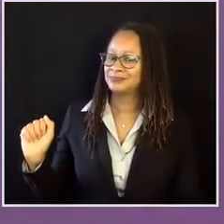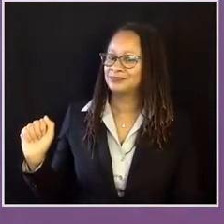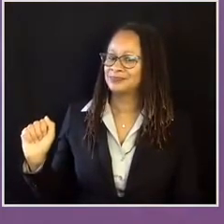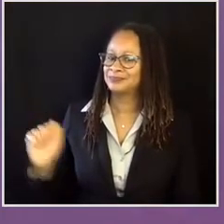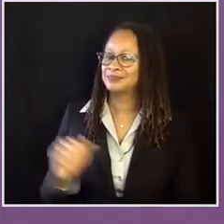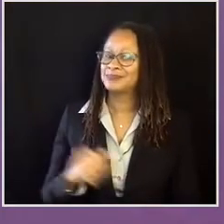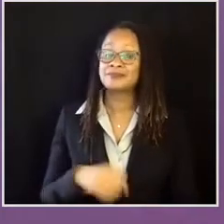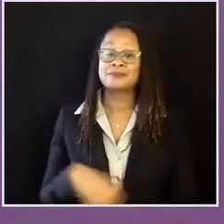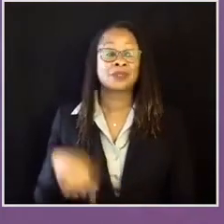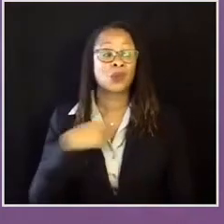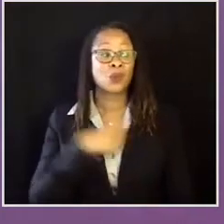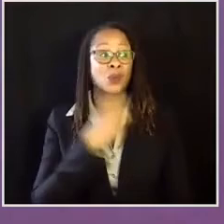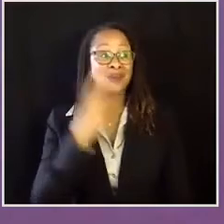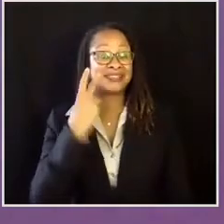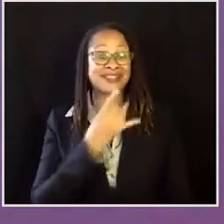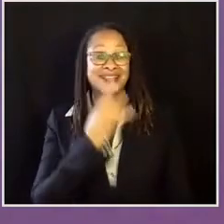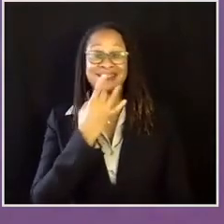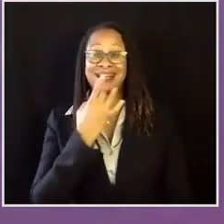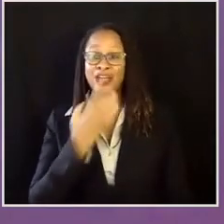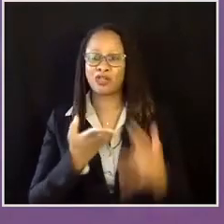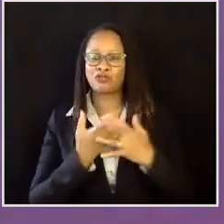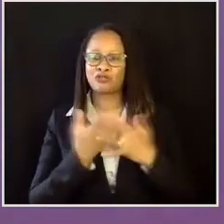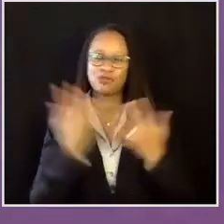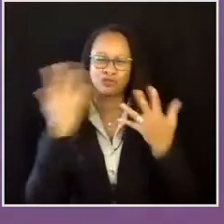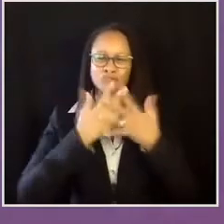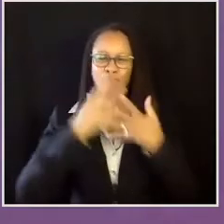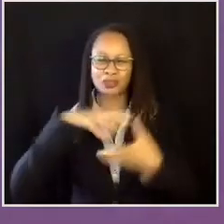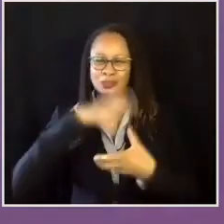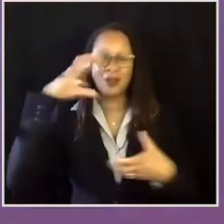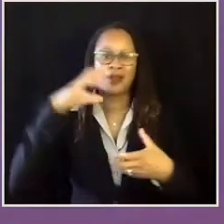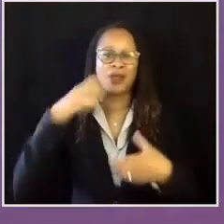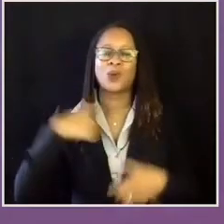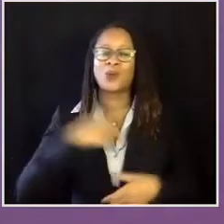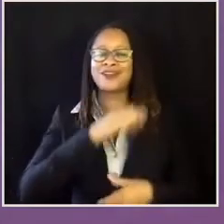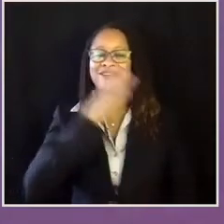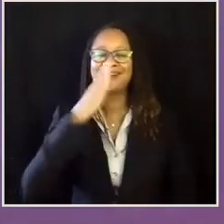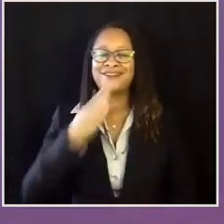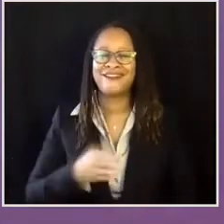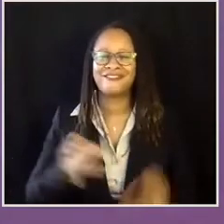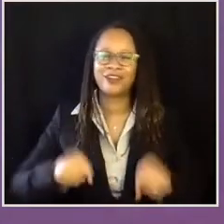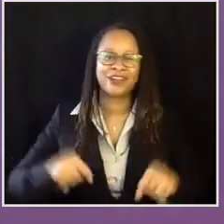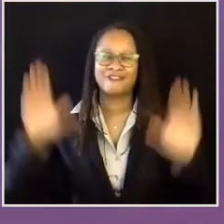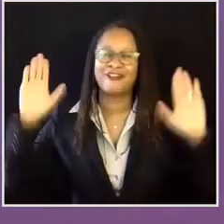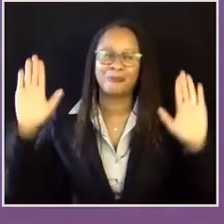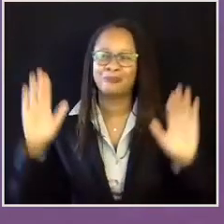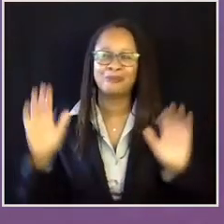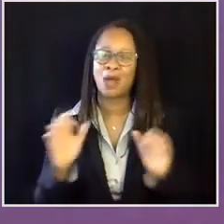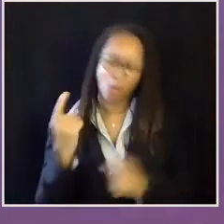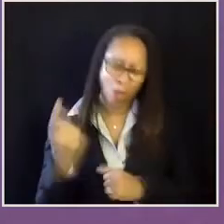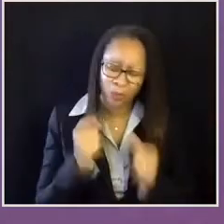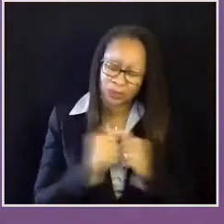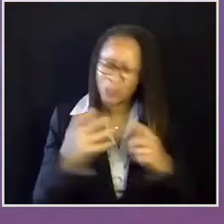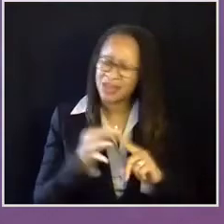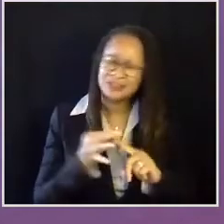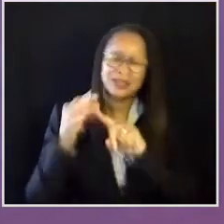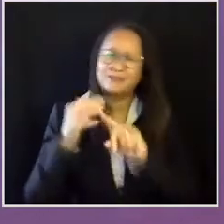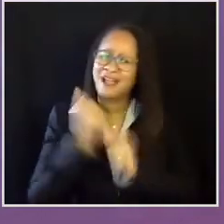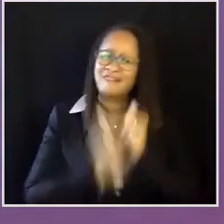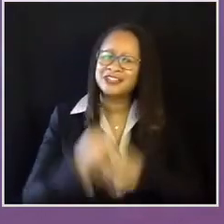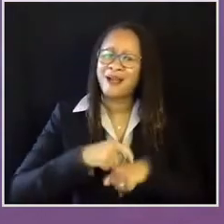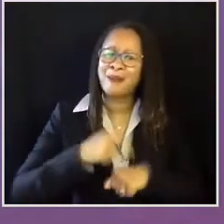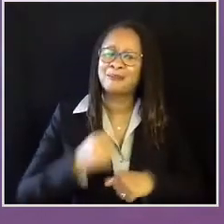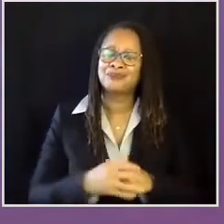We've seen the light through the dark smoke. We never give up. Always, without exception, every time,